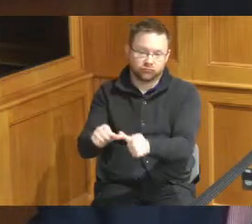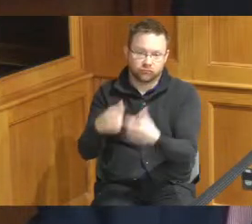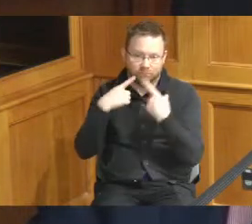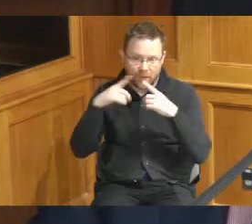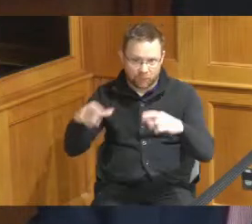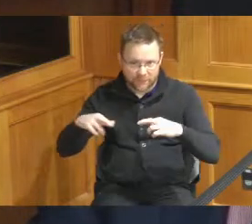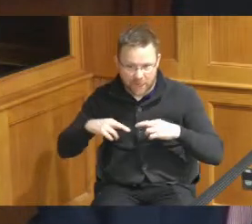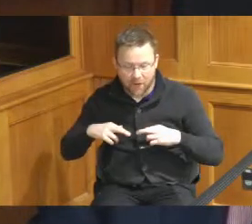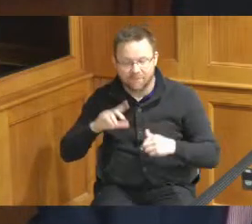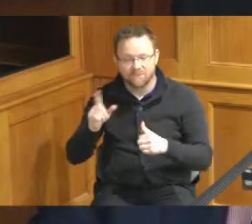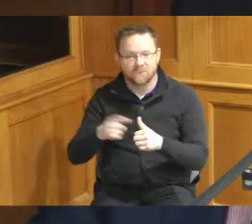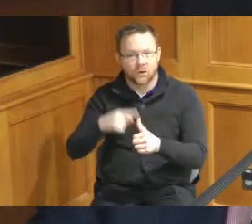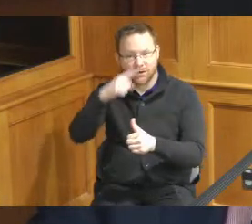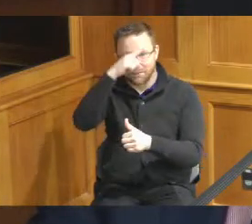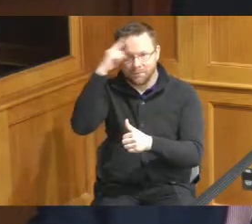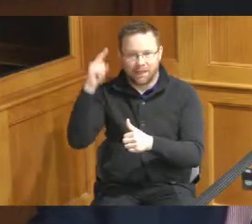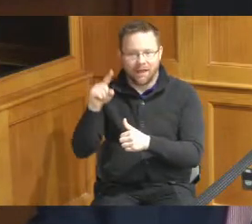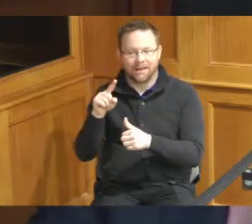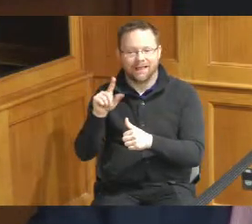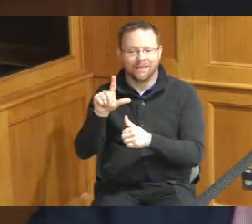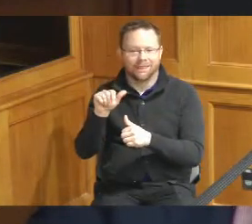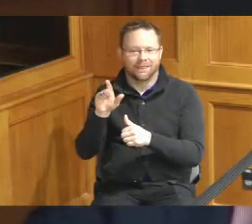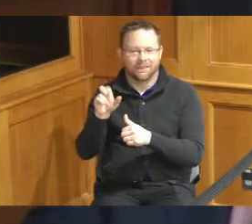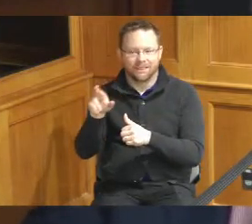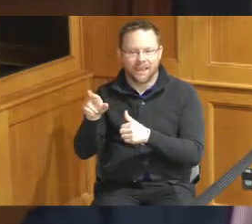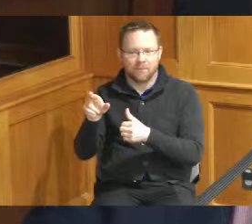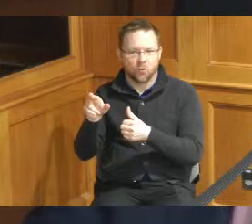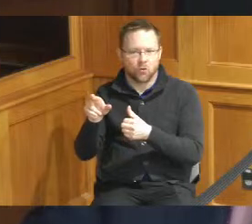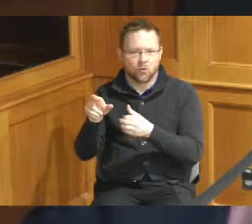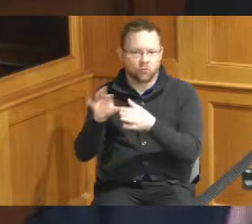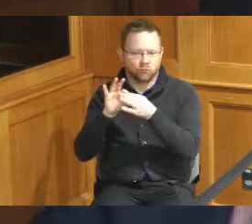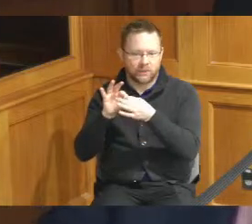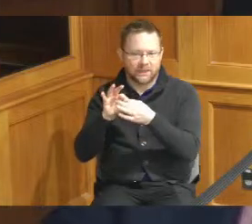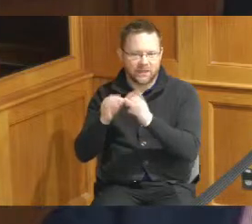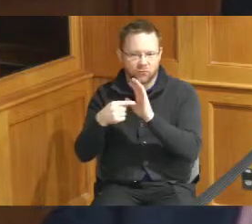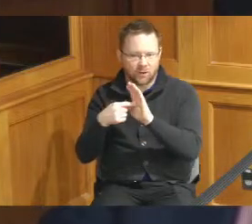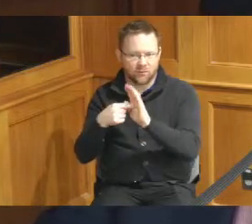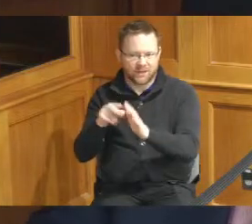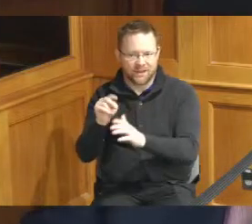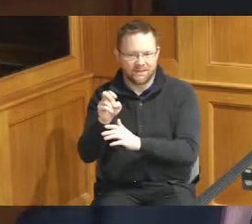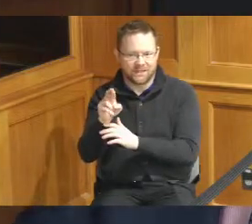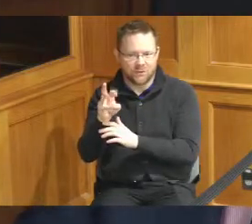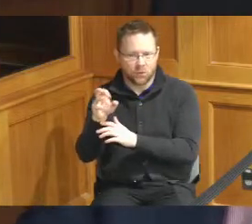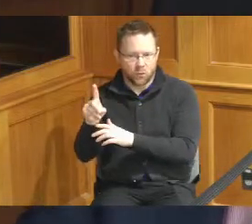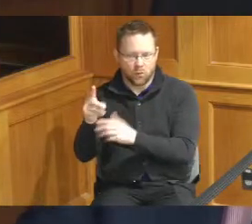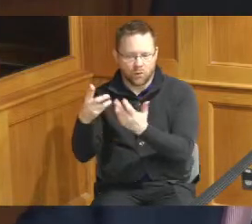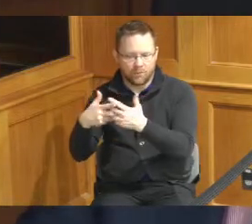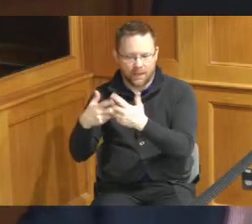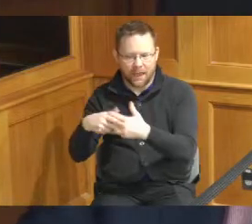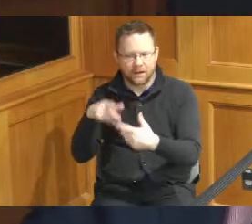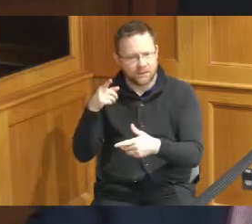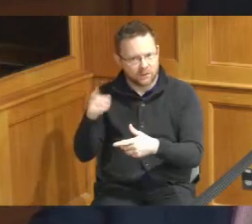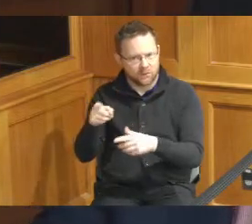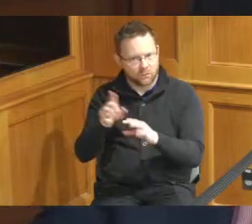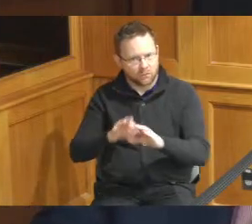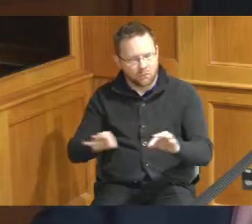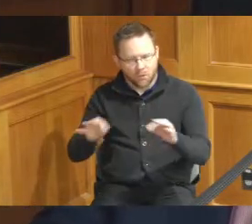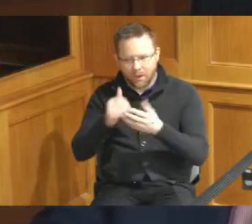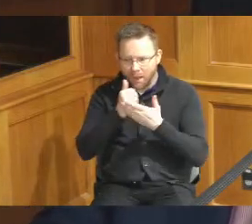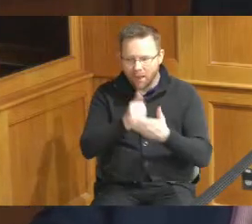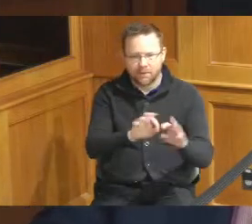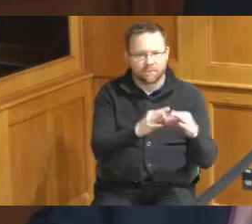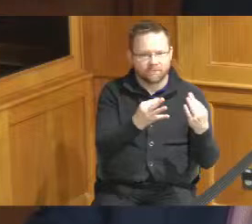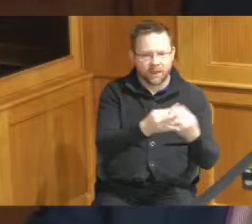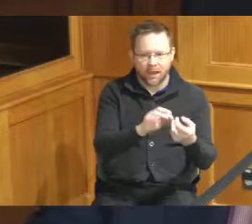was the first Black labor relations representative at the Norwood plant. John was instrumental in helping family members, friends,